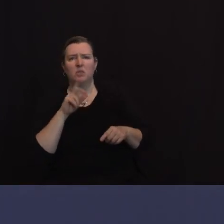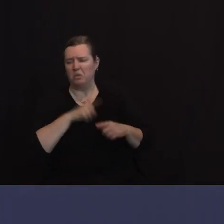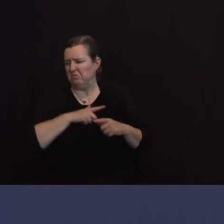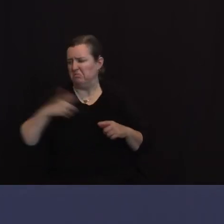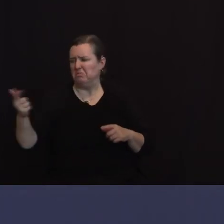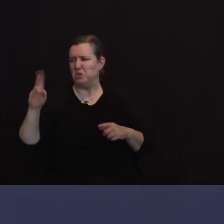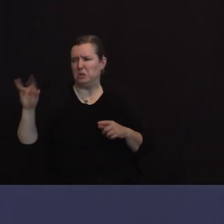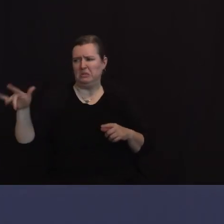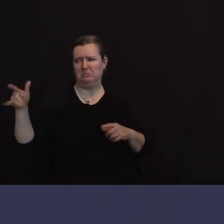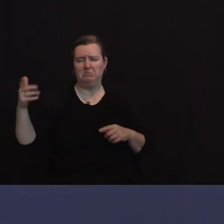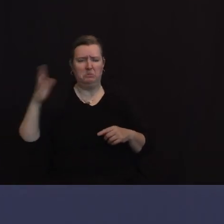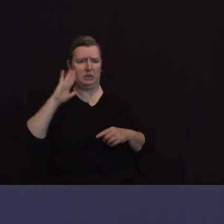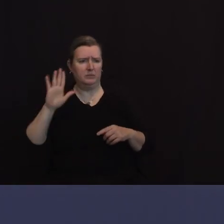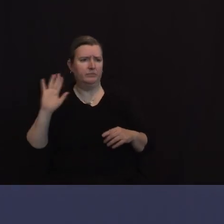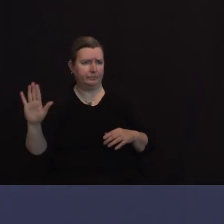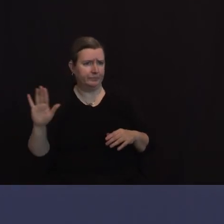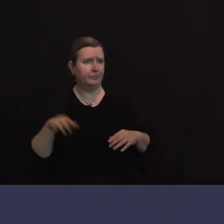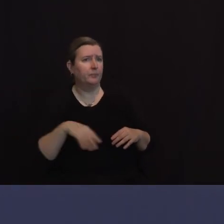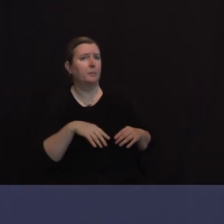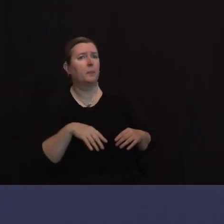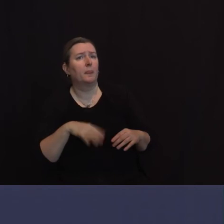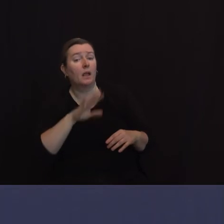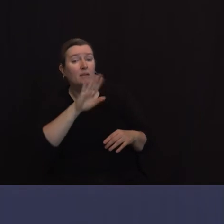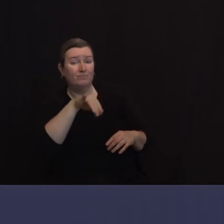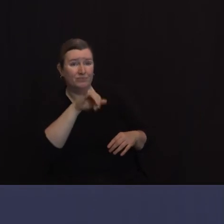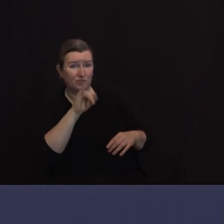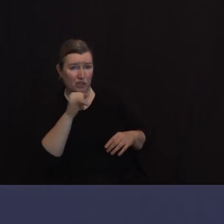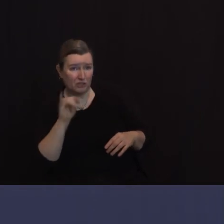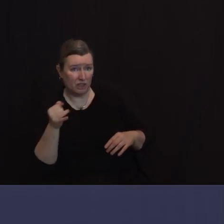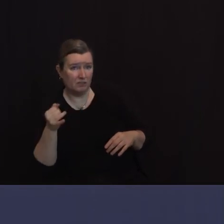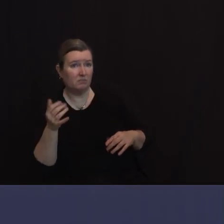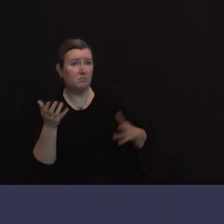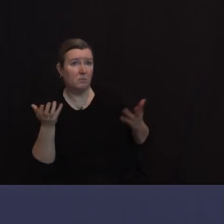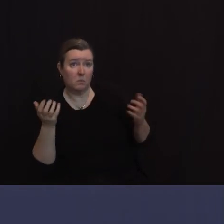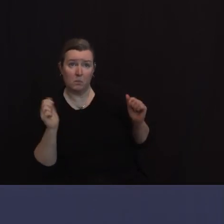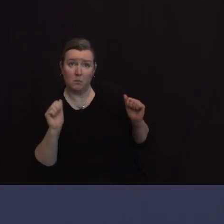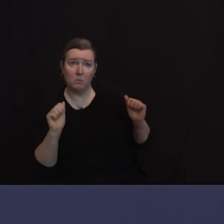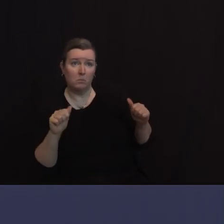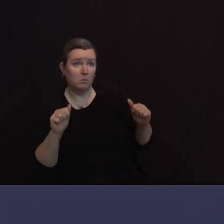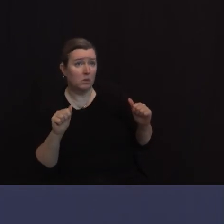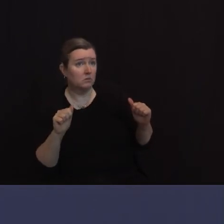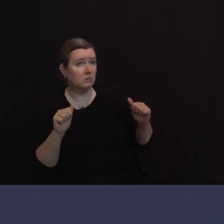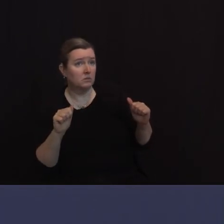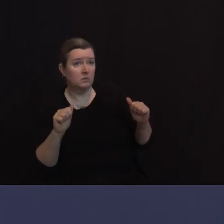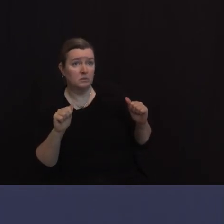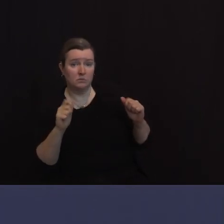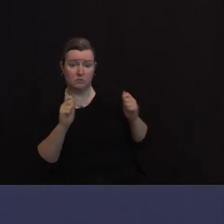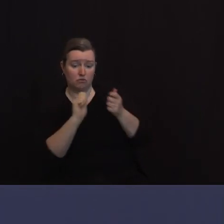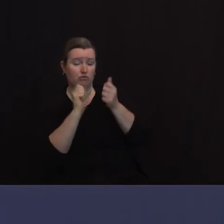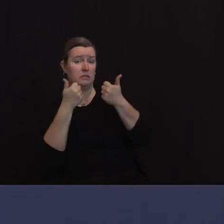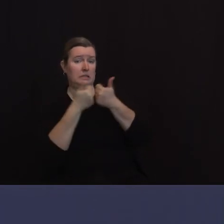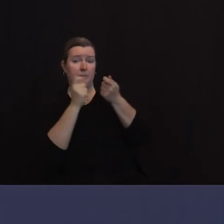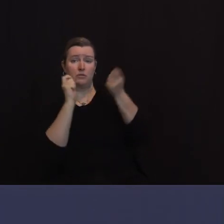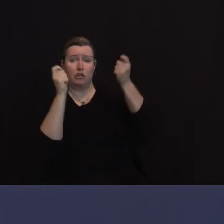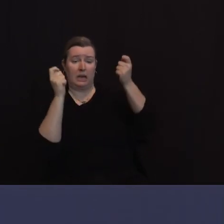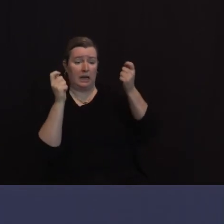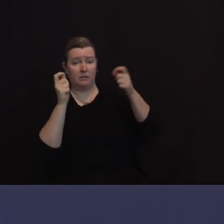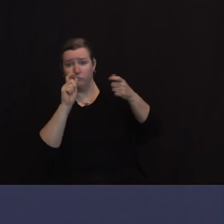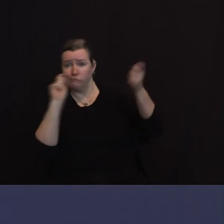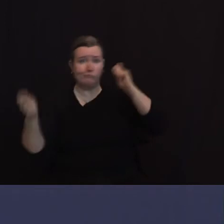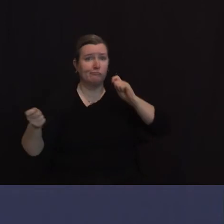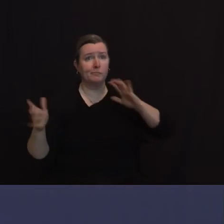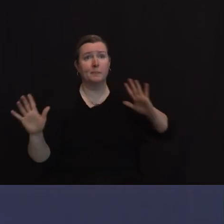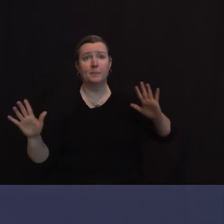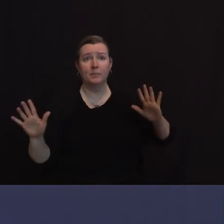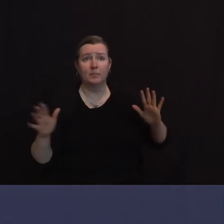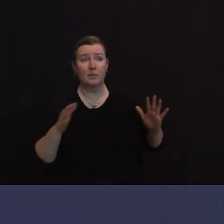J&J is a potential game changer. There's no question about it in 2 respects. How soon? My guess is within the first week or 2 of March, but again, the first week